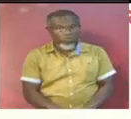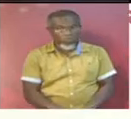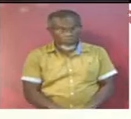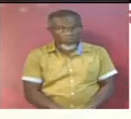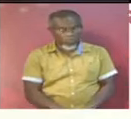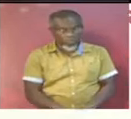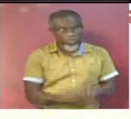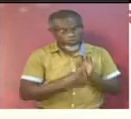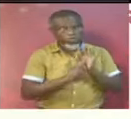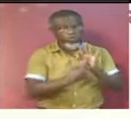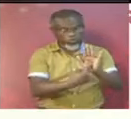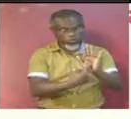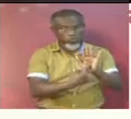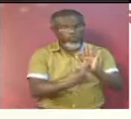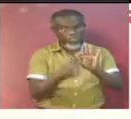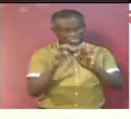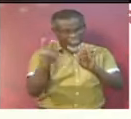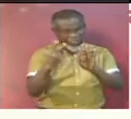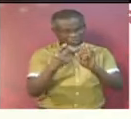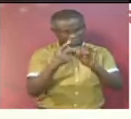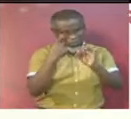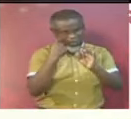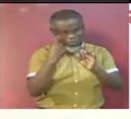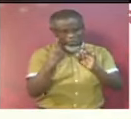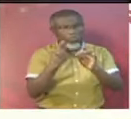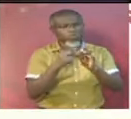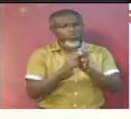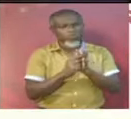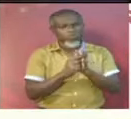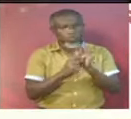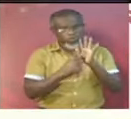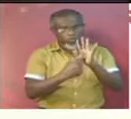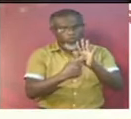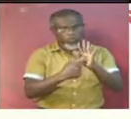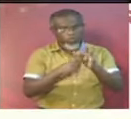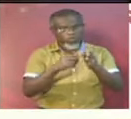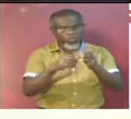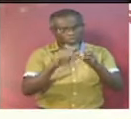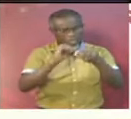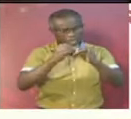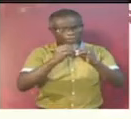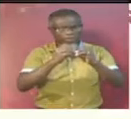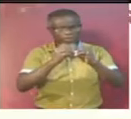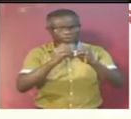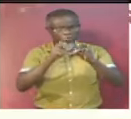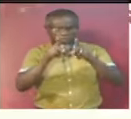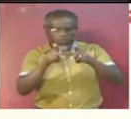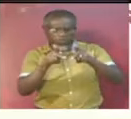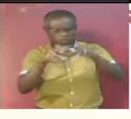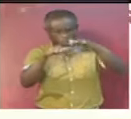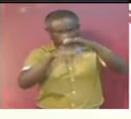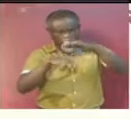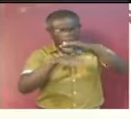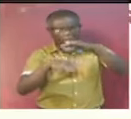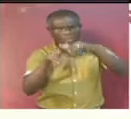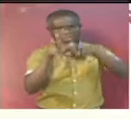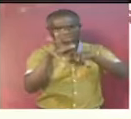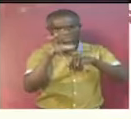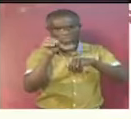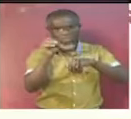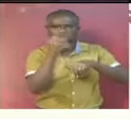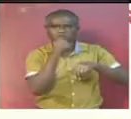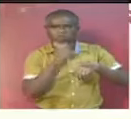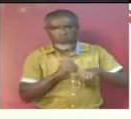does demonstrate the proportion of and the underlying numbers for those people who are under 30. Where